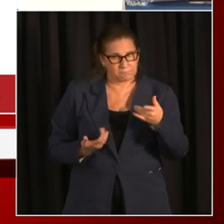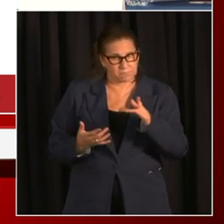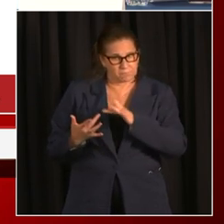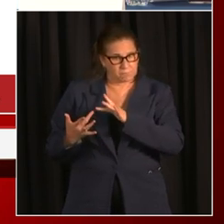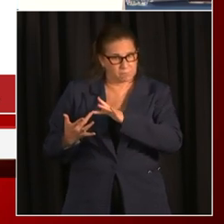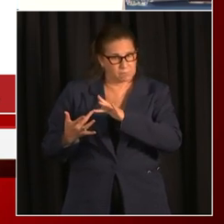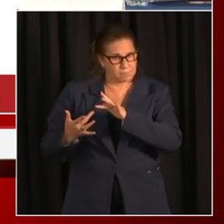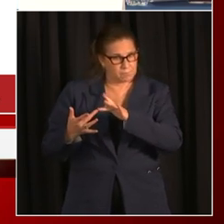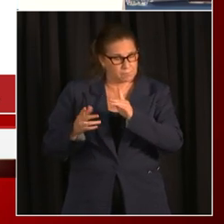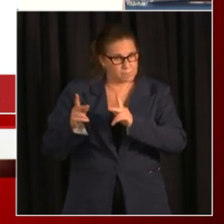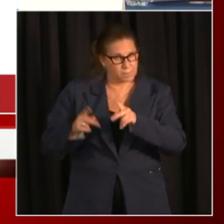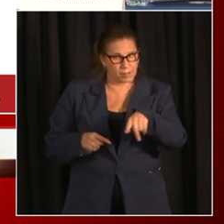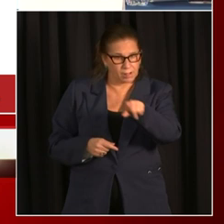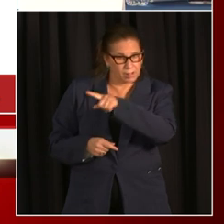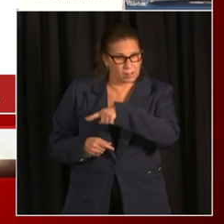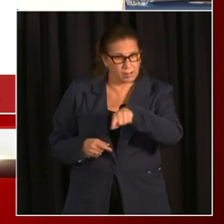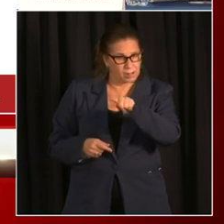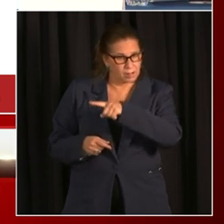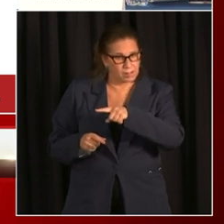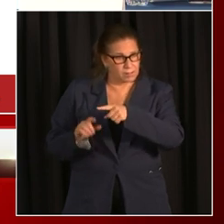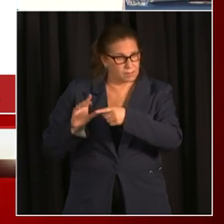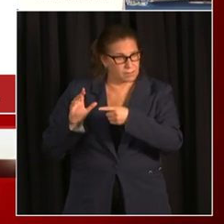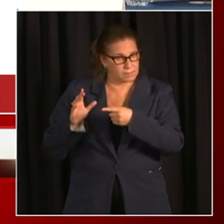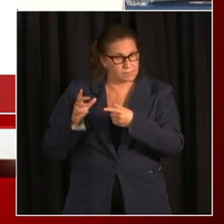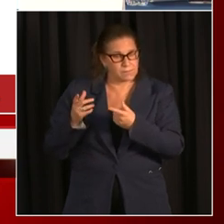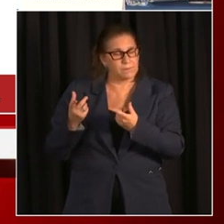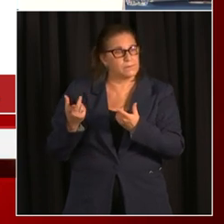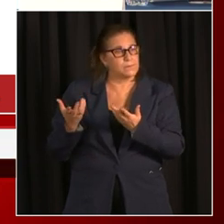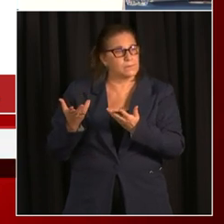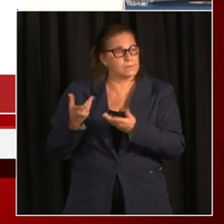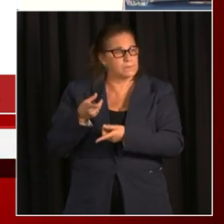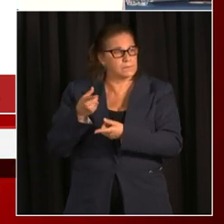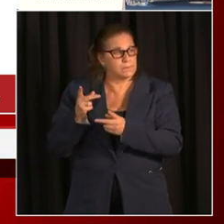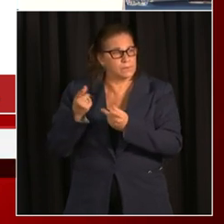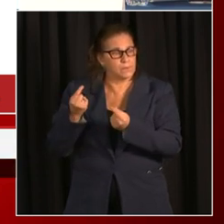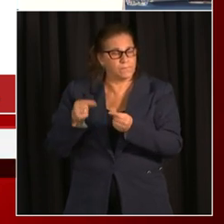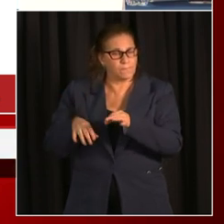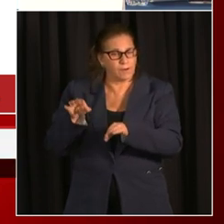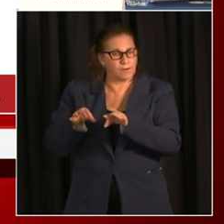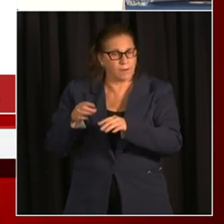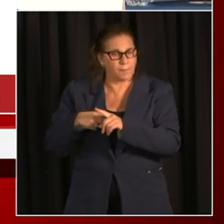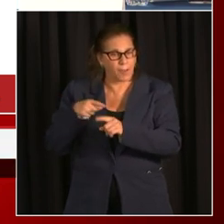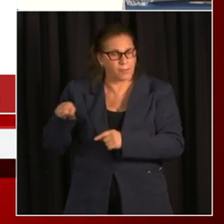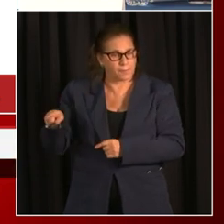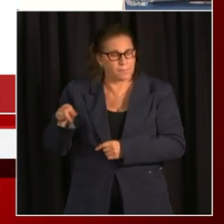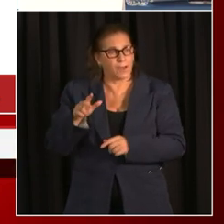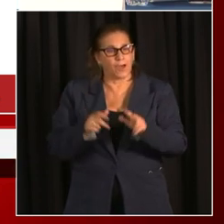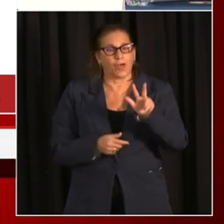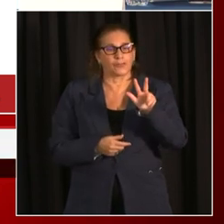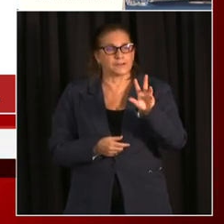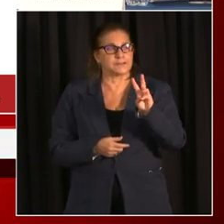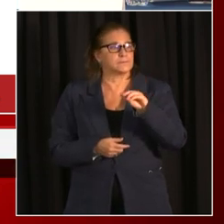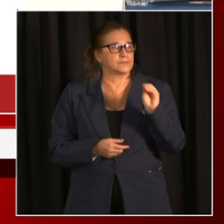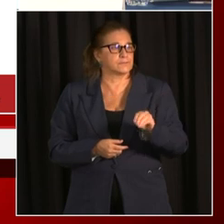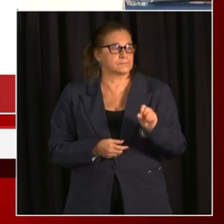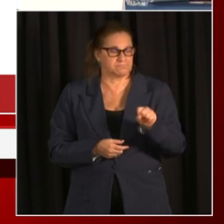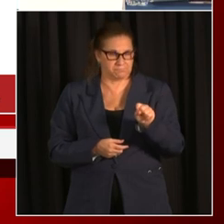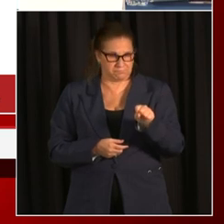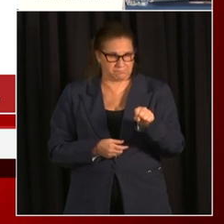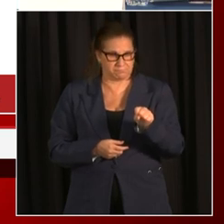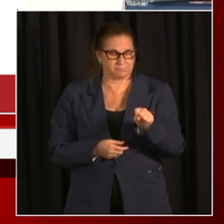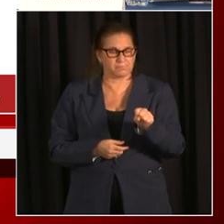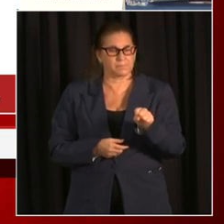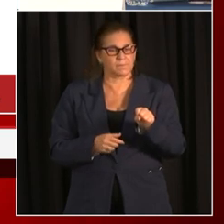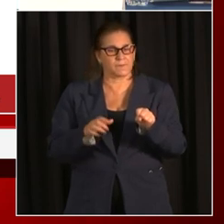diagnosed with COVID-19 during their exposure period, 36% said yes, 51% said no, and 12%